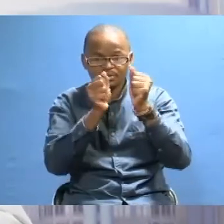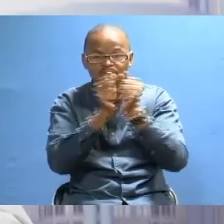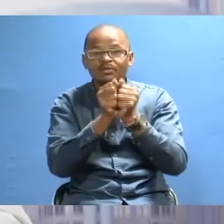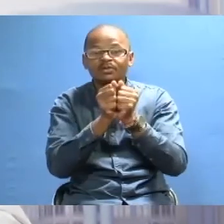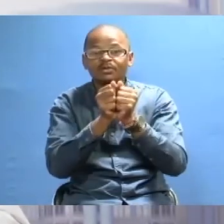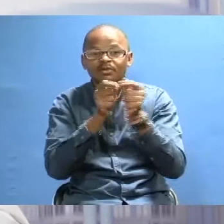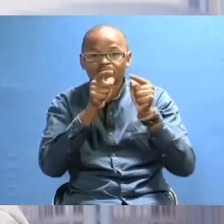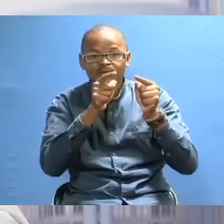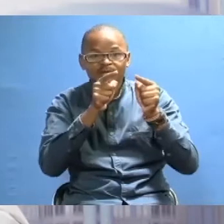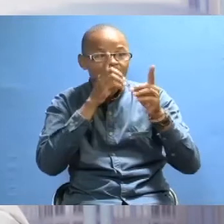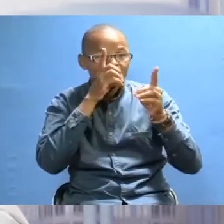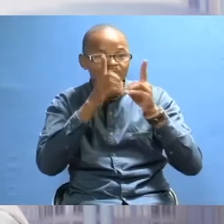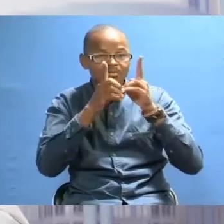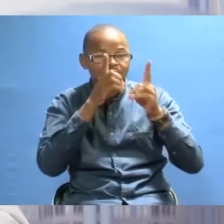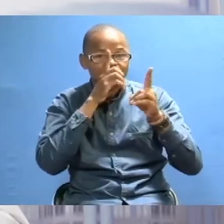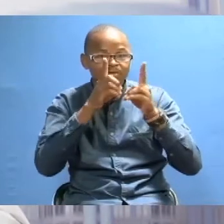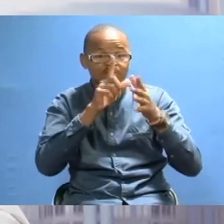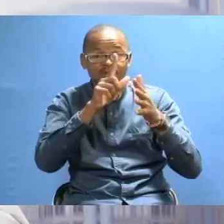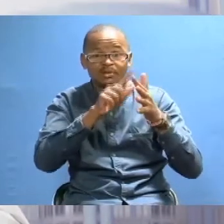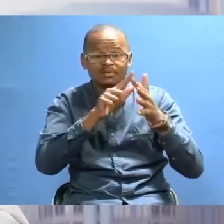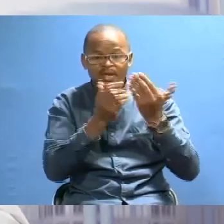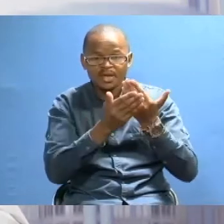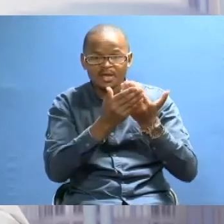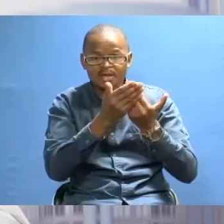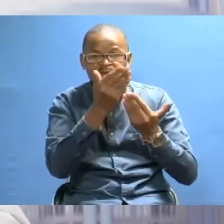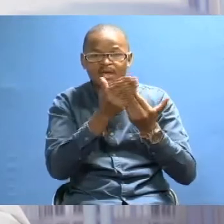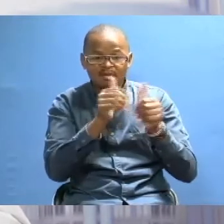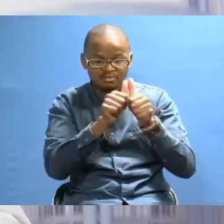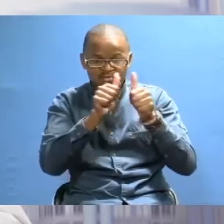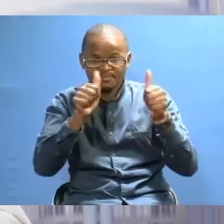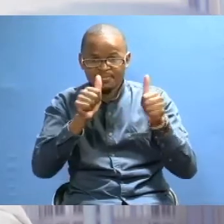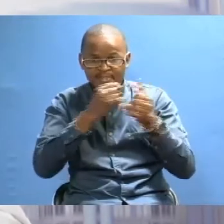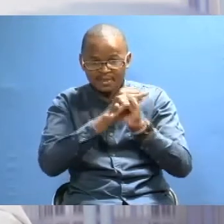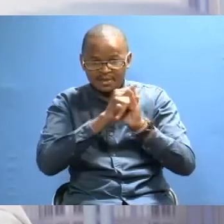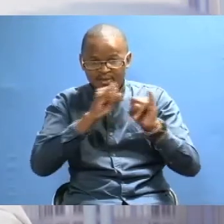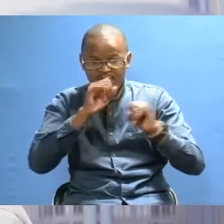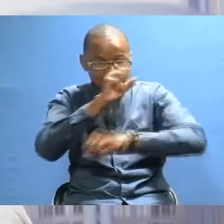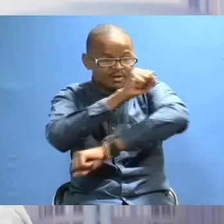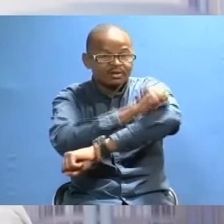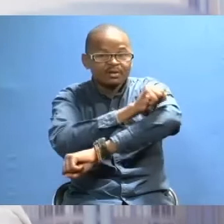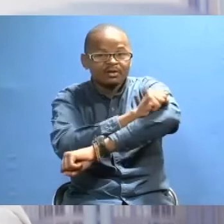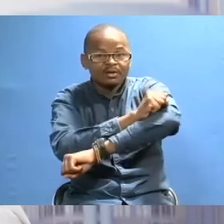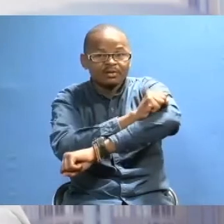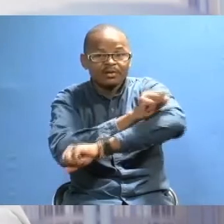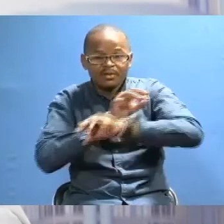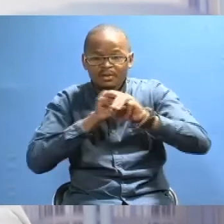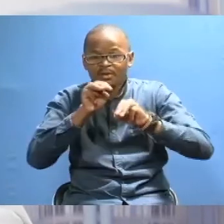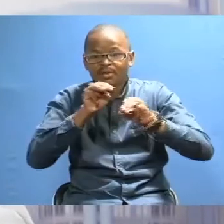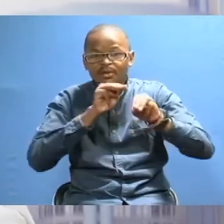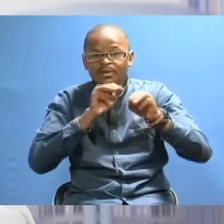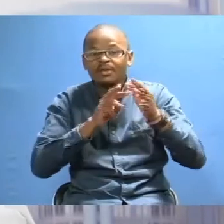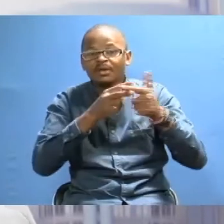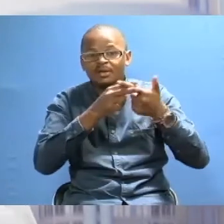the front desk consultations. Then we have the caretaker who supervises the cleanliness of the school,